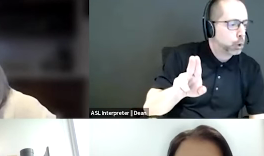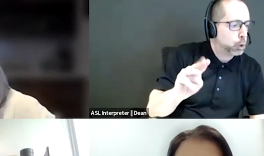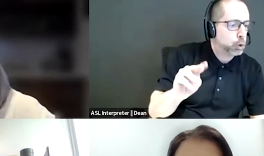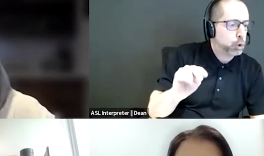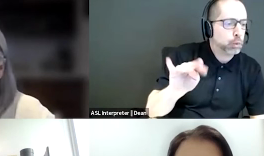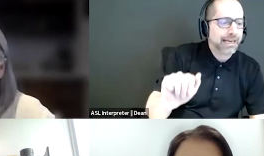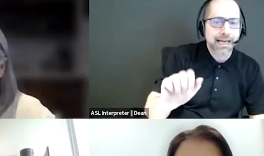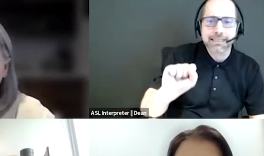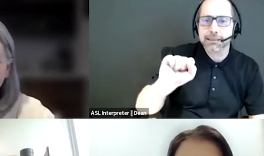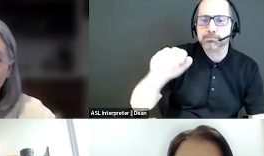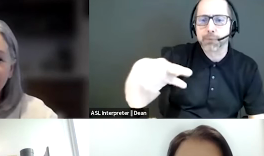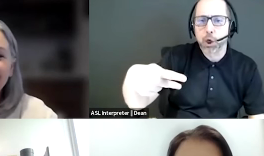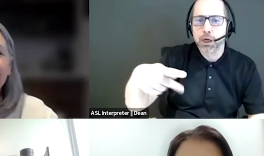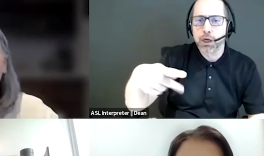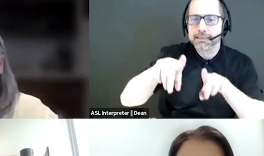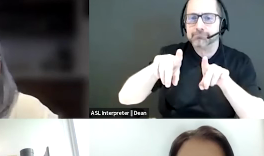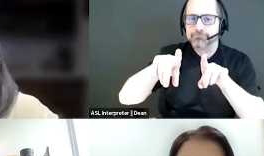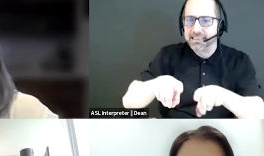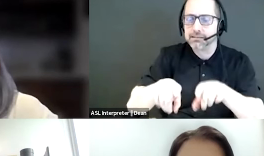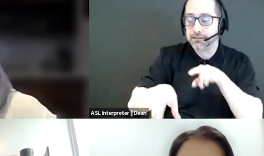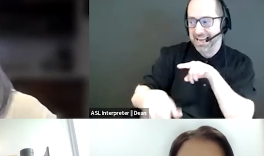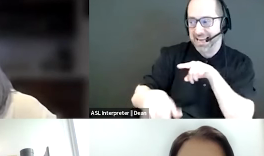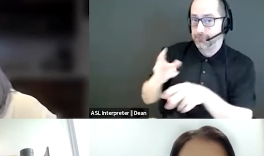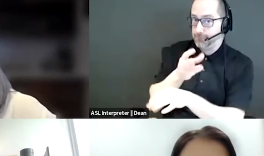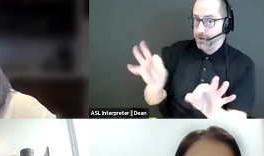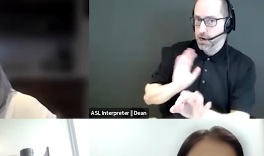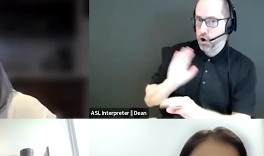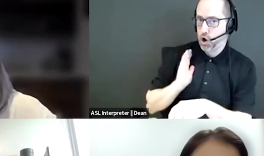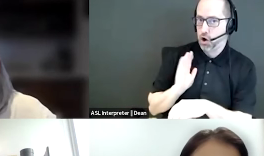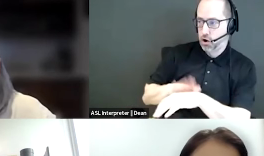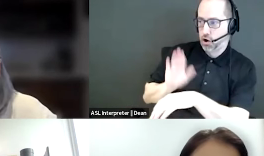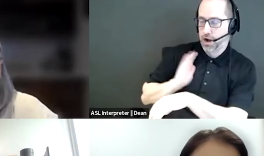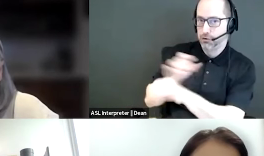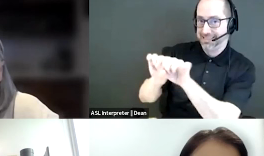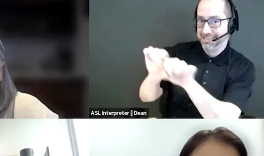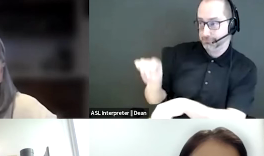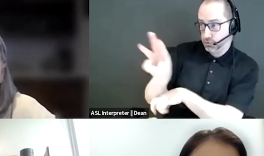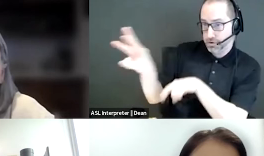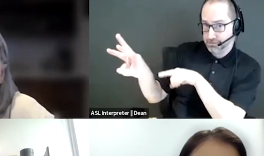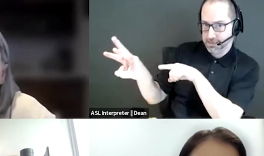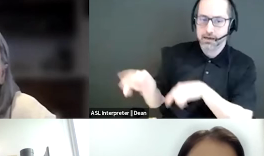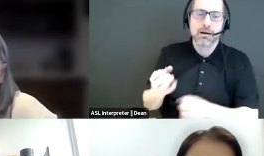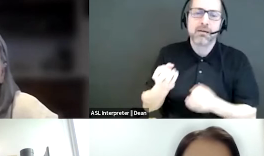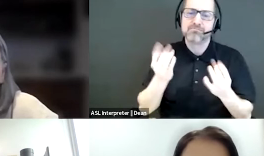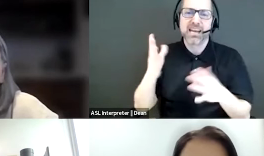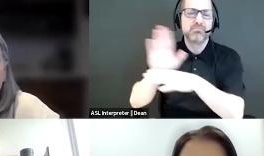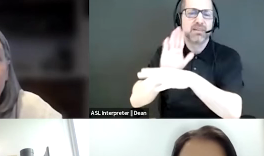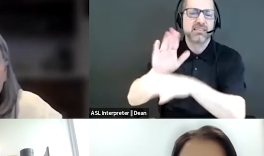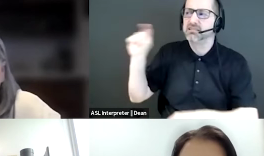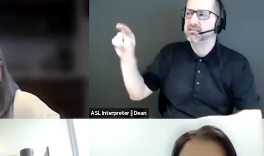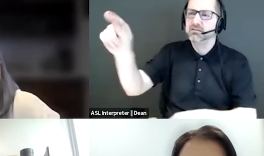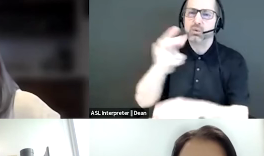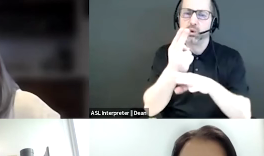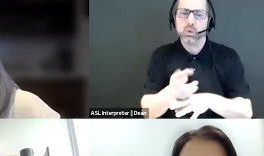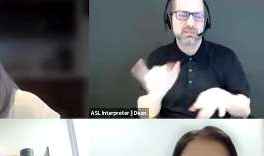on our system, so yay. And a lot of organizations use it. But basically, the benefits of